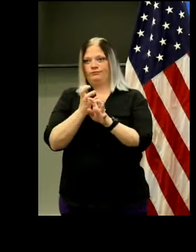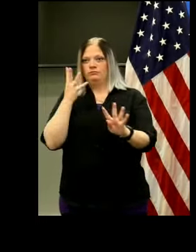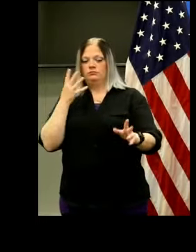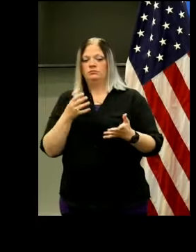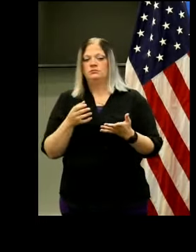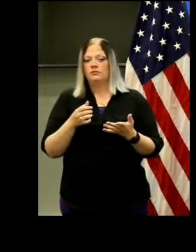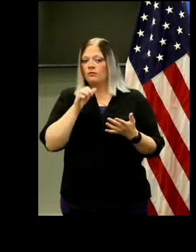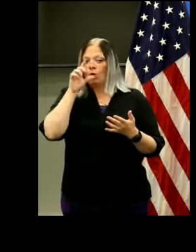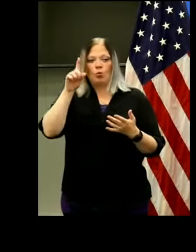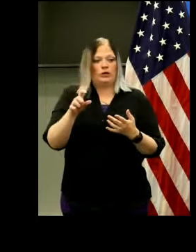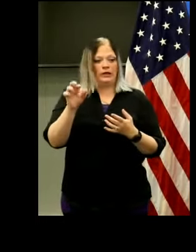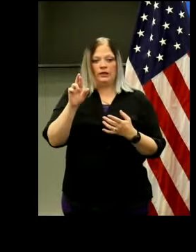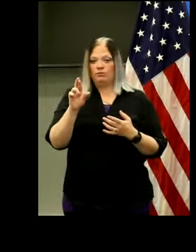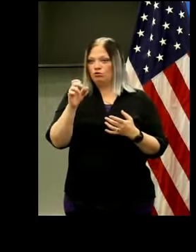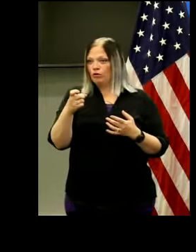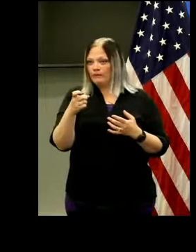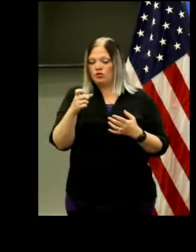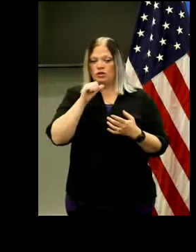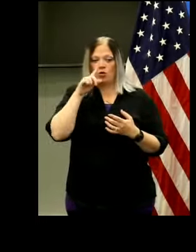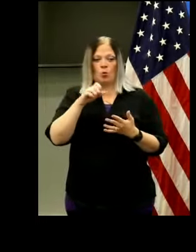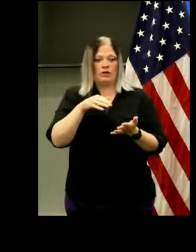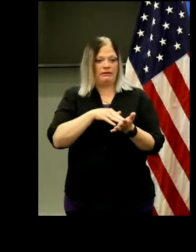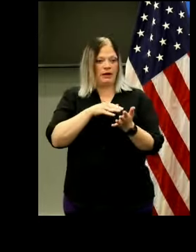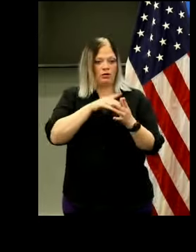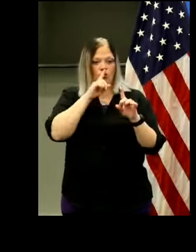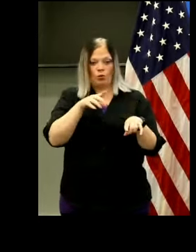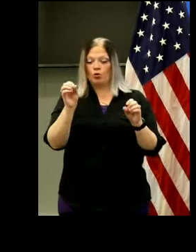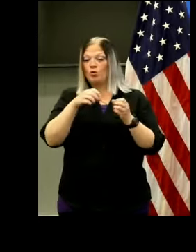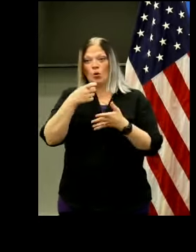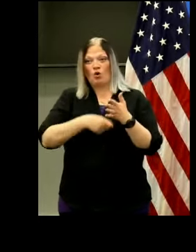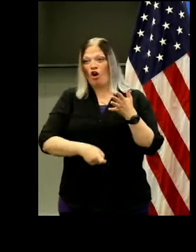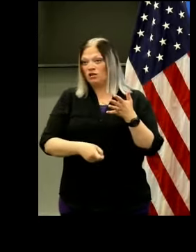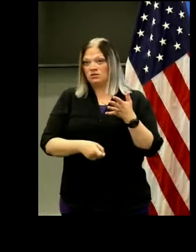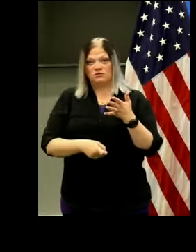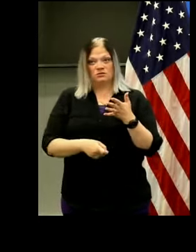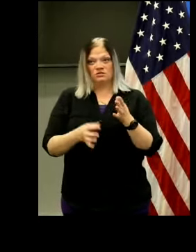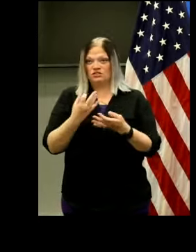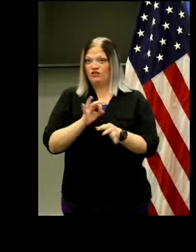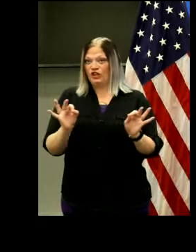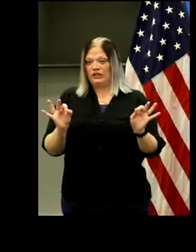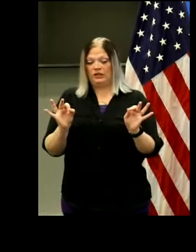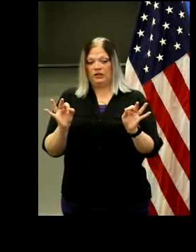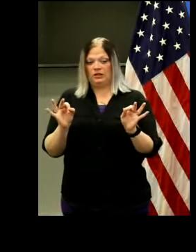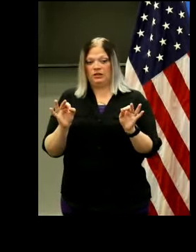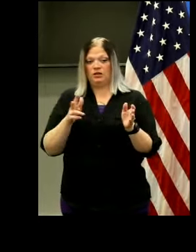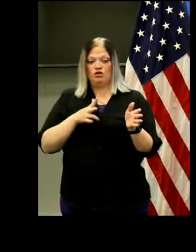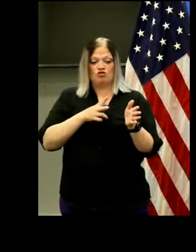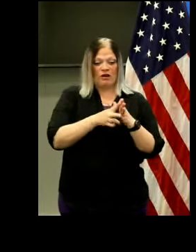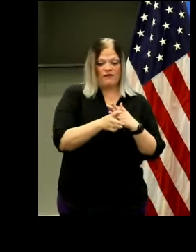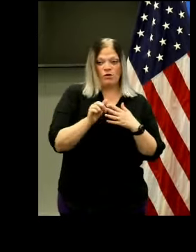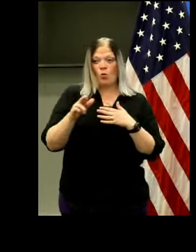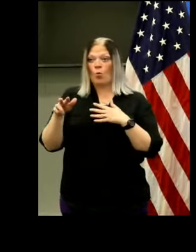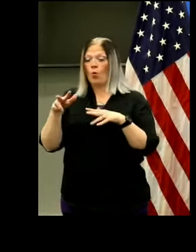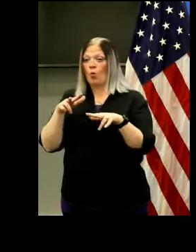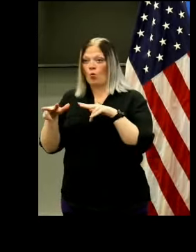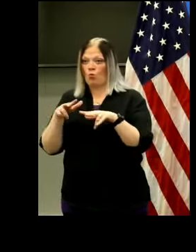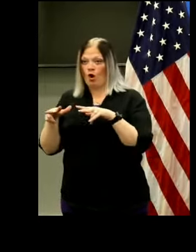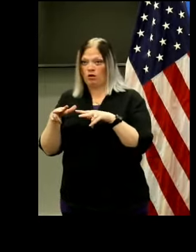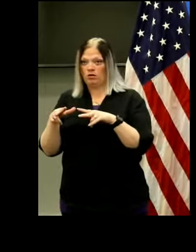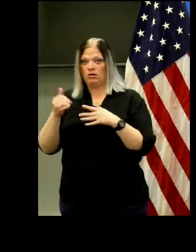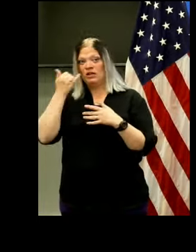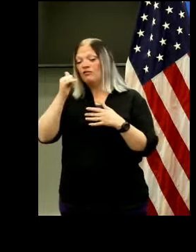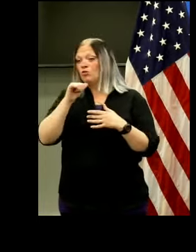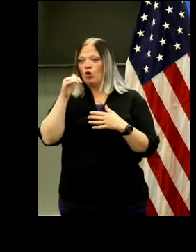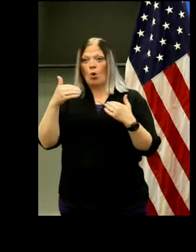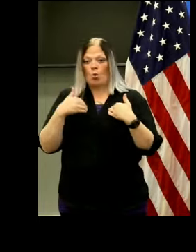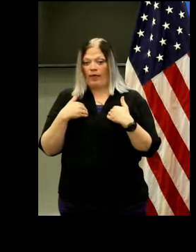You don't need a prescription or a doctor's order. There's no cost. We'll take drive-throughs or walk-ins. So people don't have a car, that